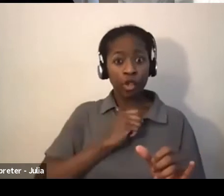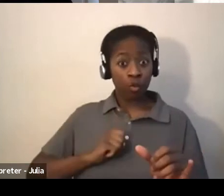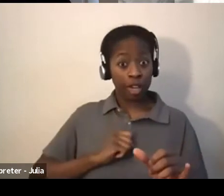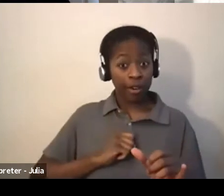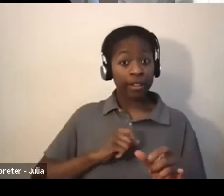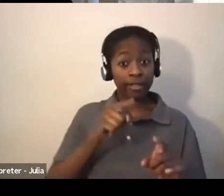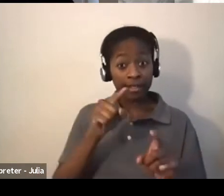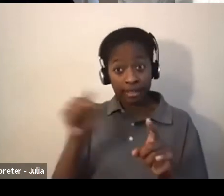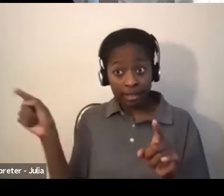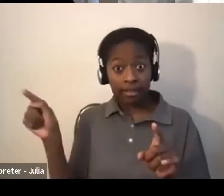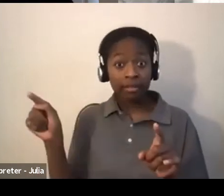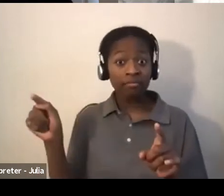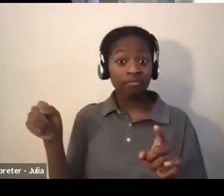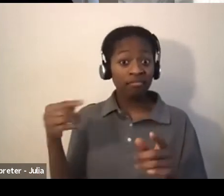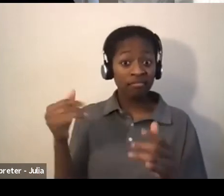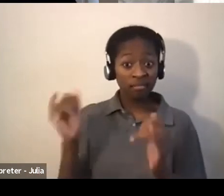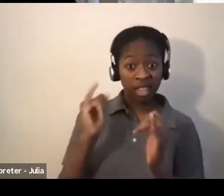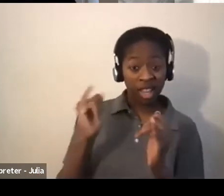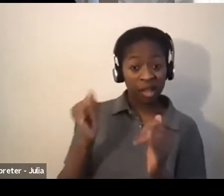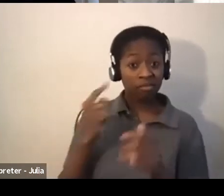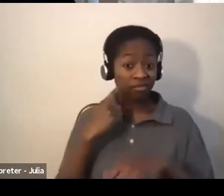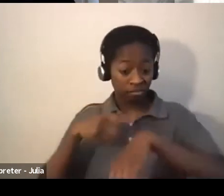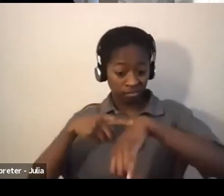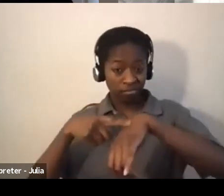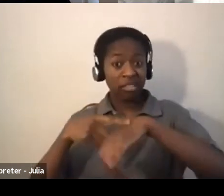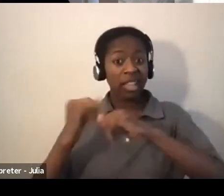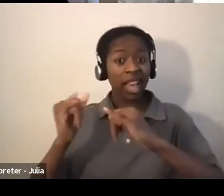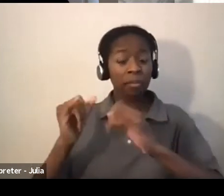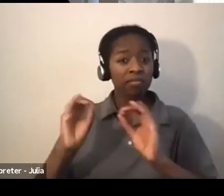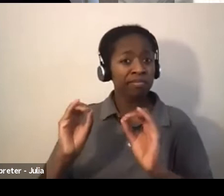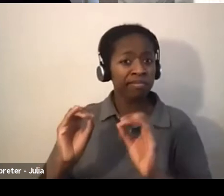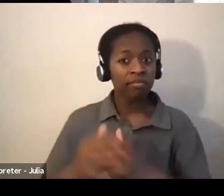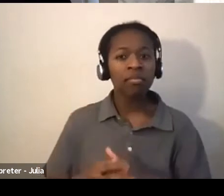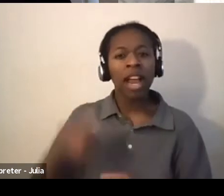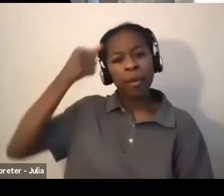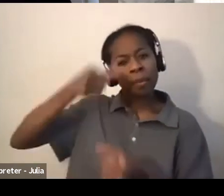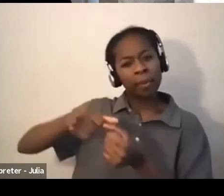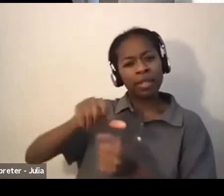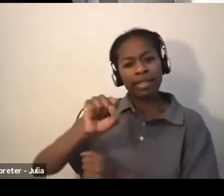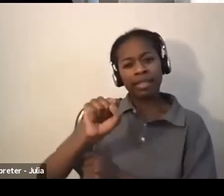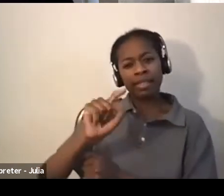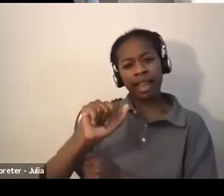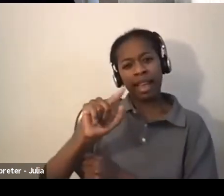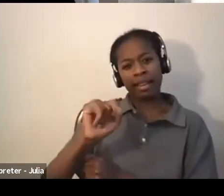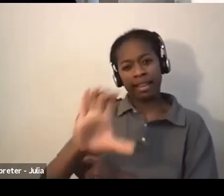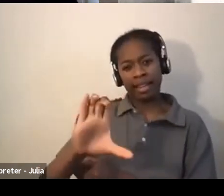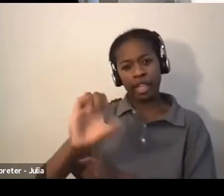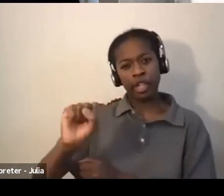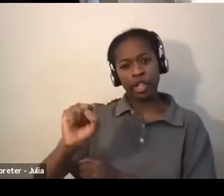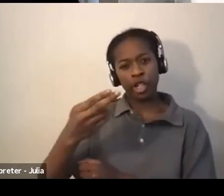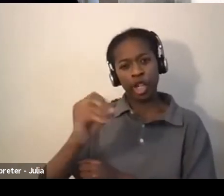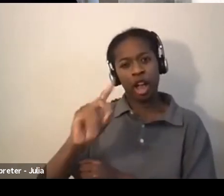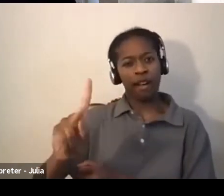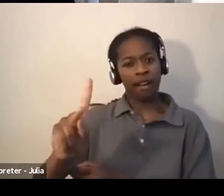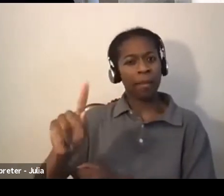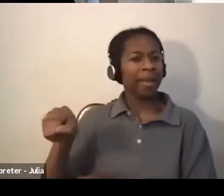on, like in general, that looked like me. You know, the first one I can remember was like Static Shock, but that wasn't even like a Saturday